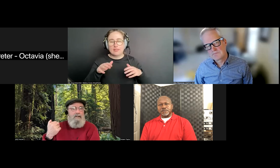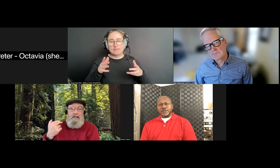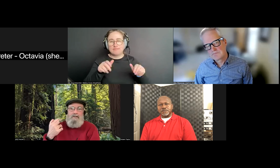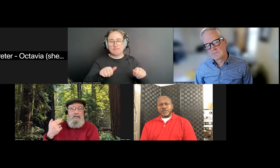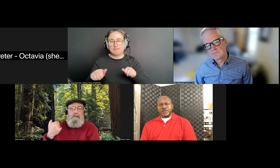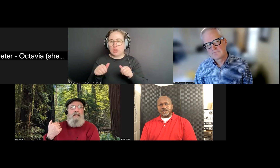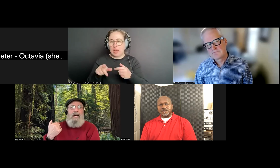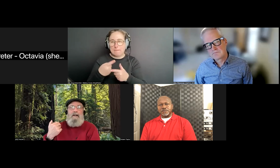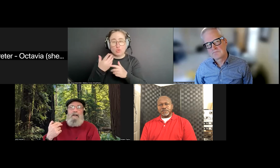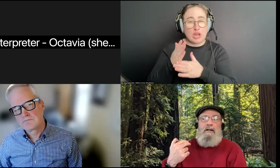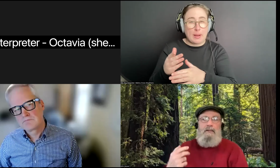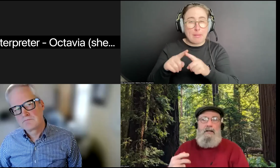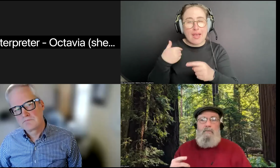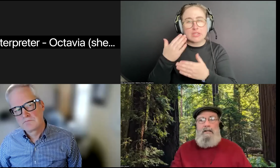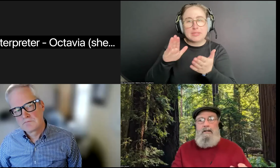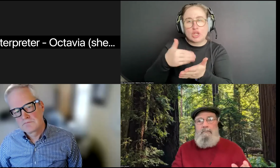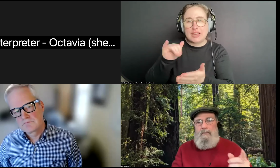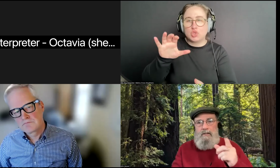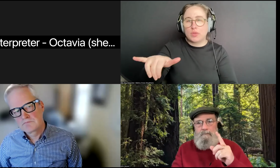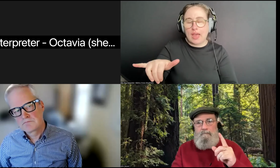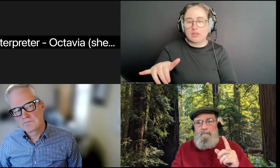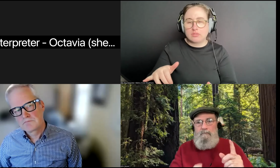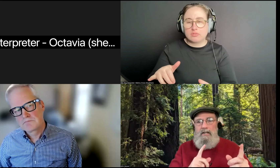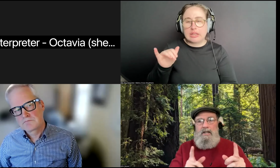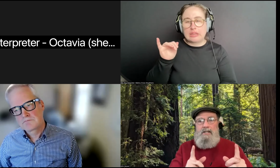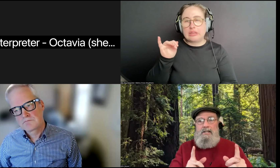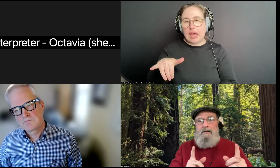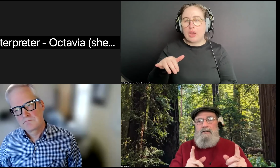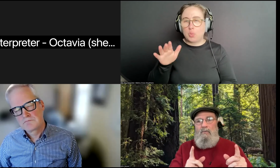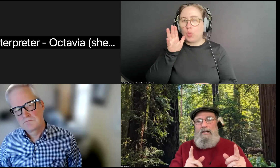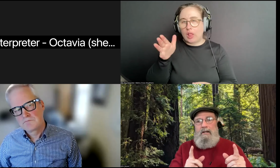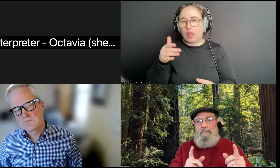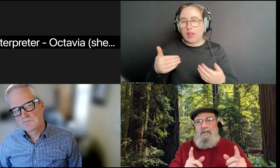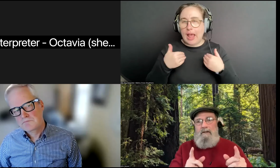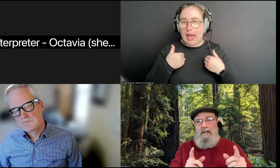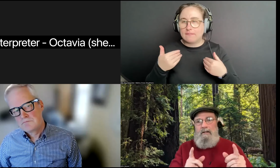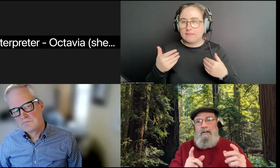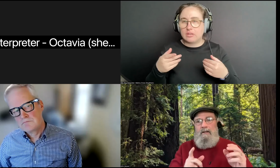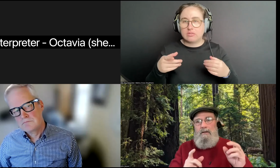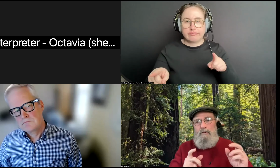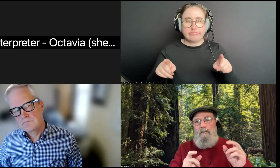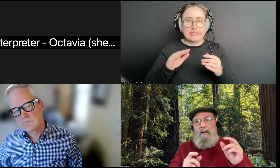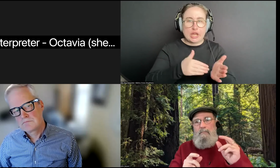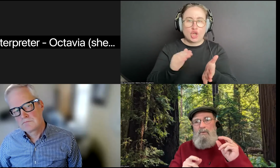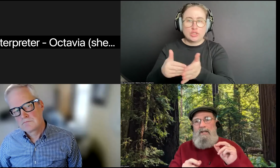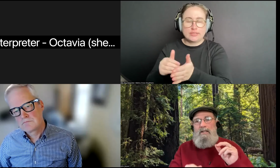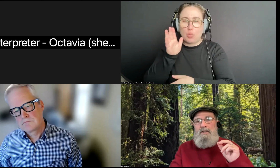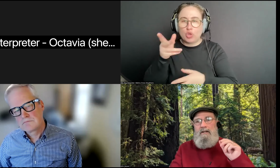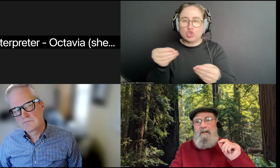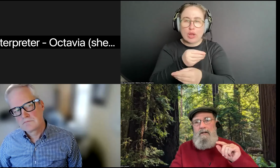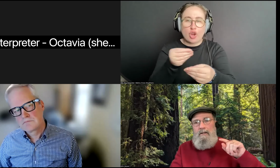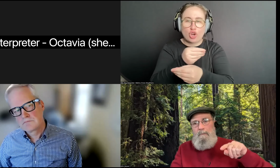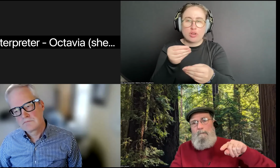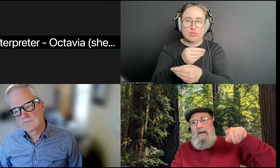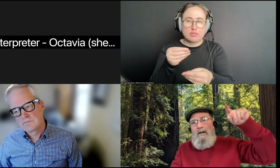there are centers that do that, that wind up adjacent centers that wind up sharing the programs between the